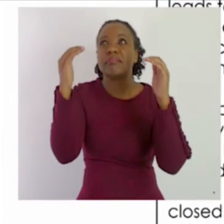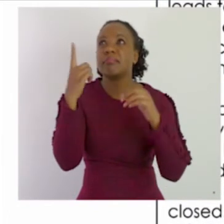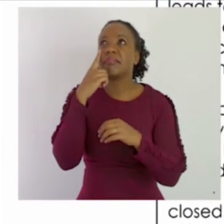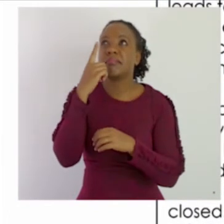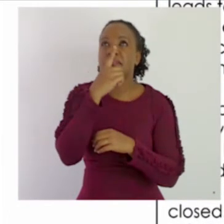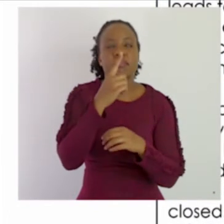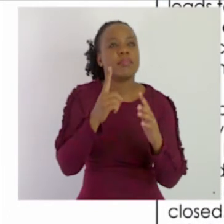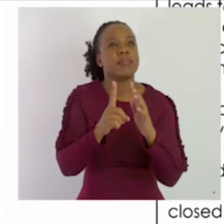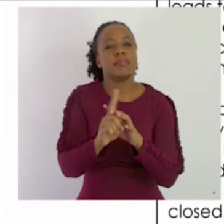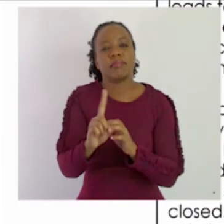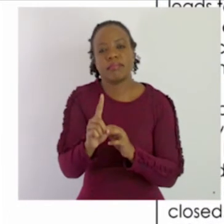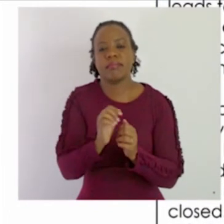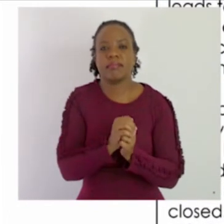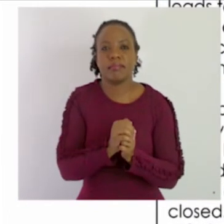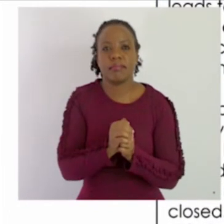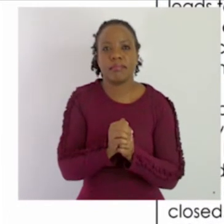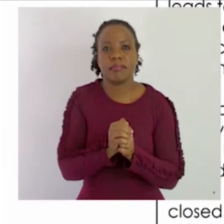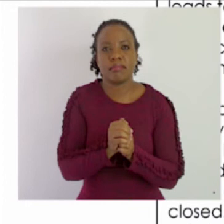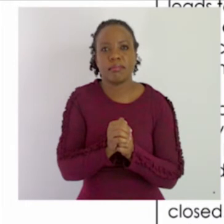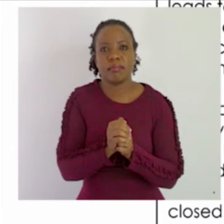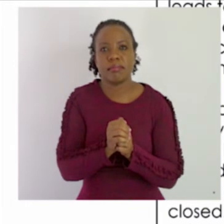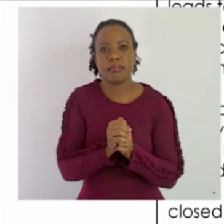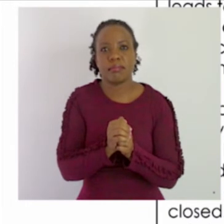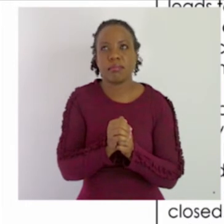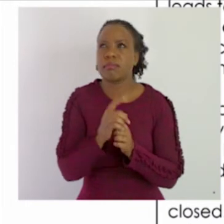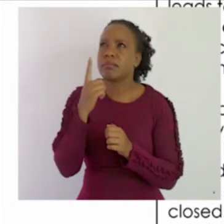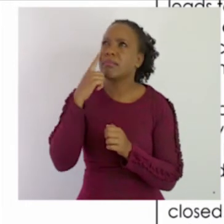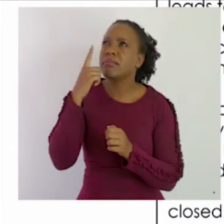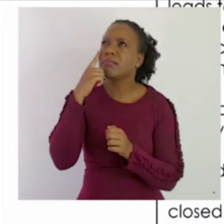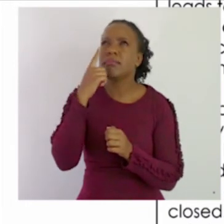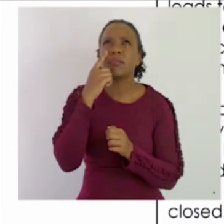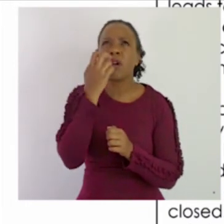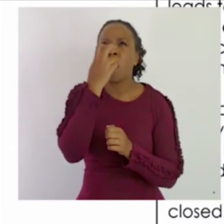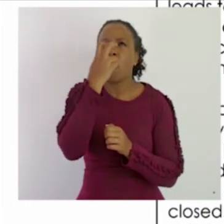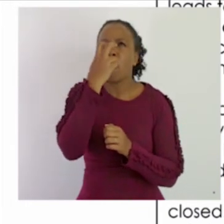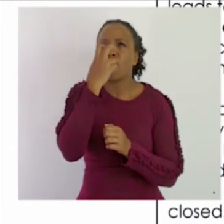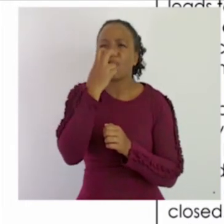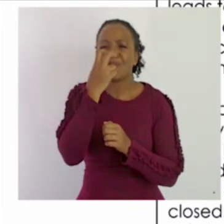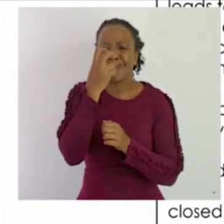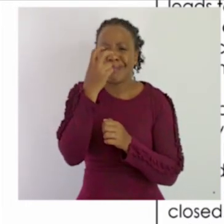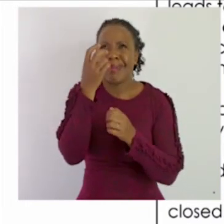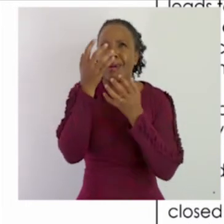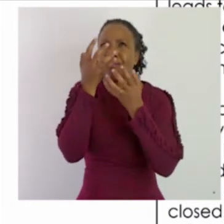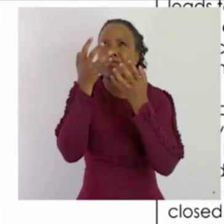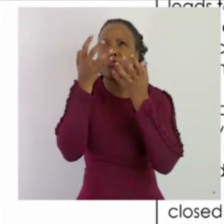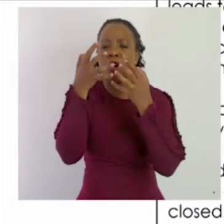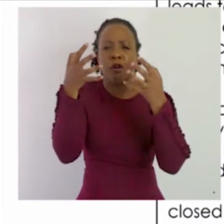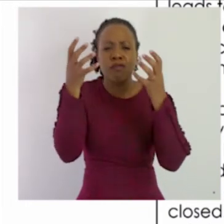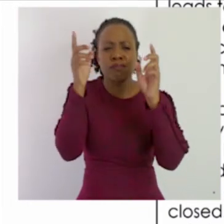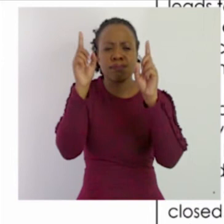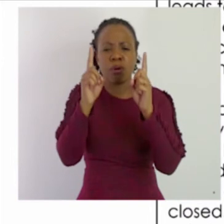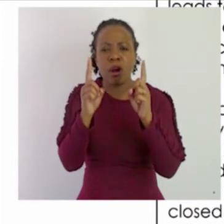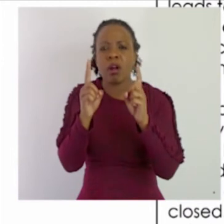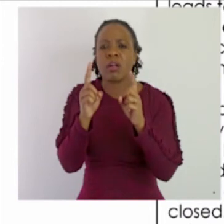sky. Look for dark skies, flashes of lightning, or increasing